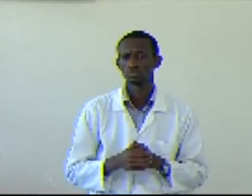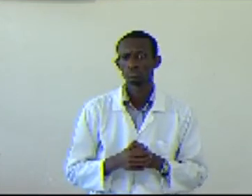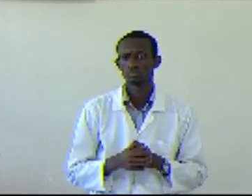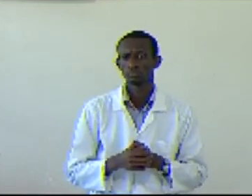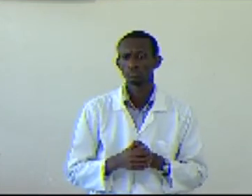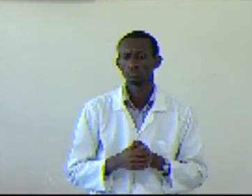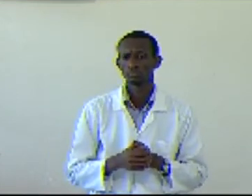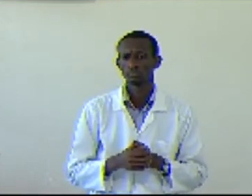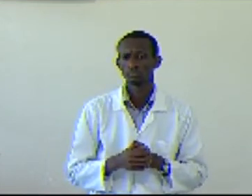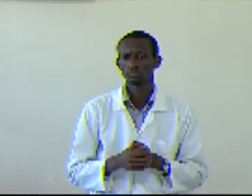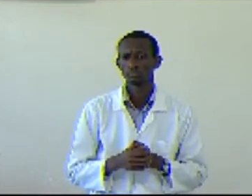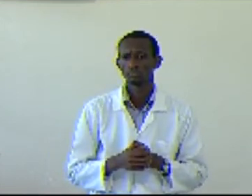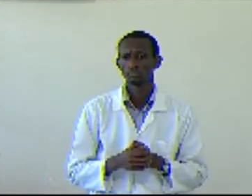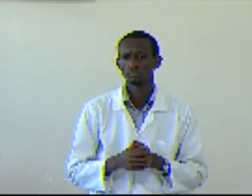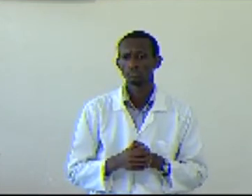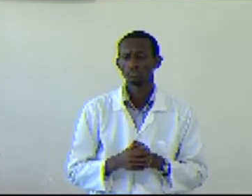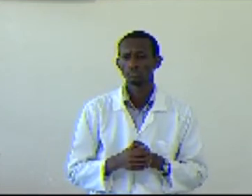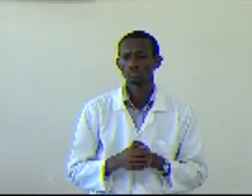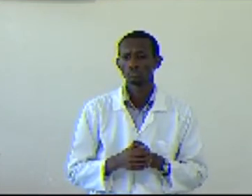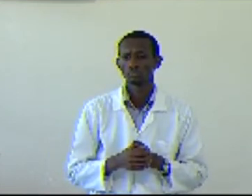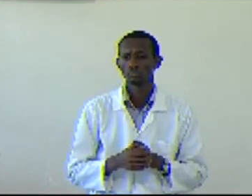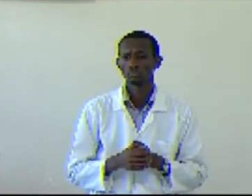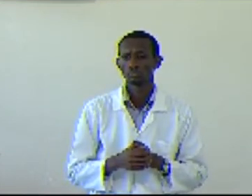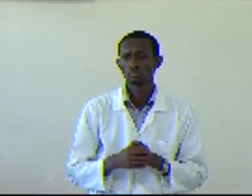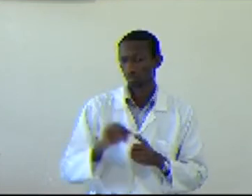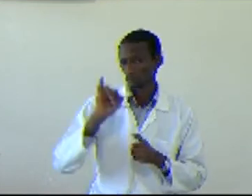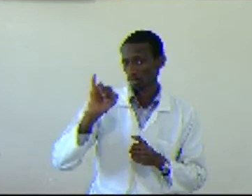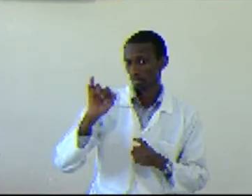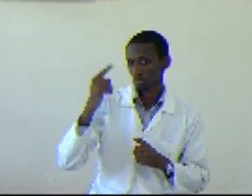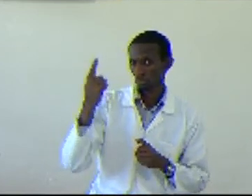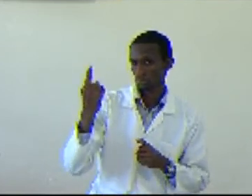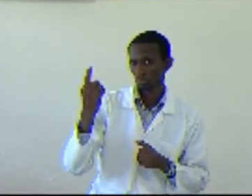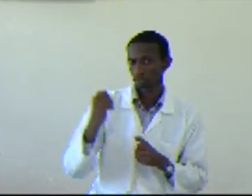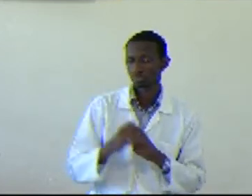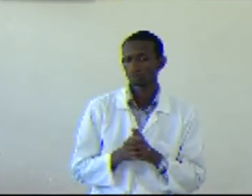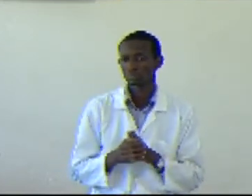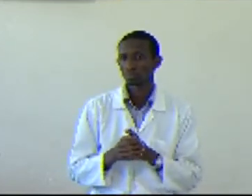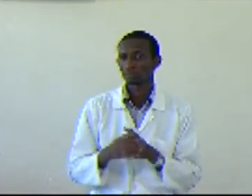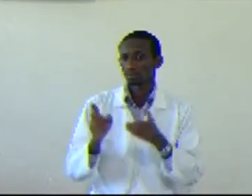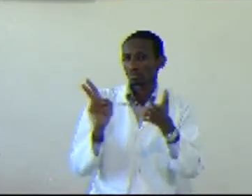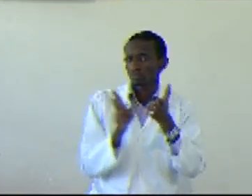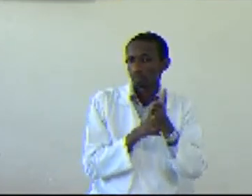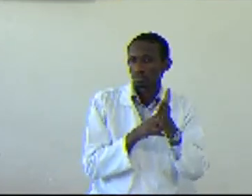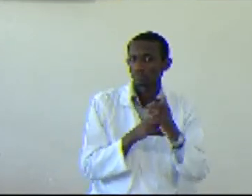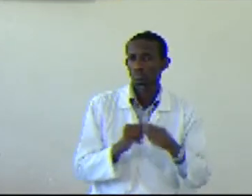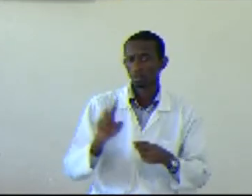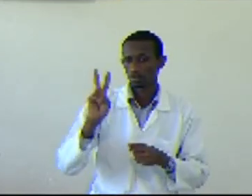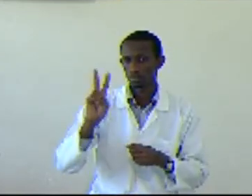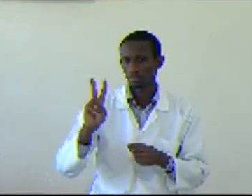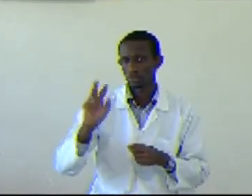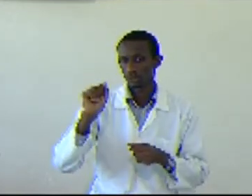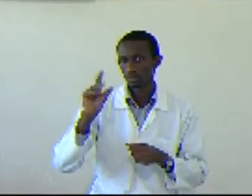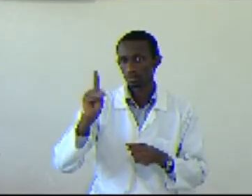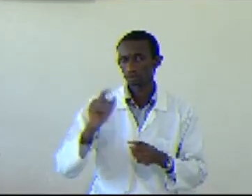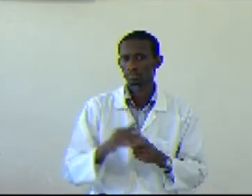that is the current as the subject. Current I1 equals VAD correspond to all of this one. This is